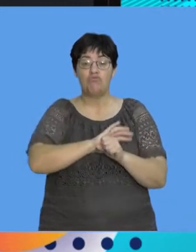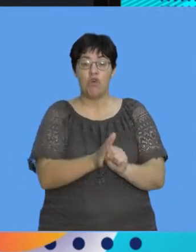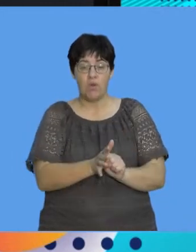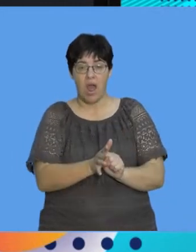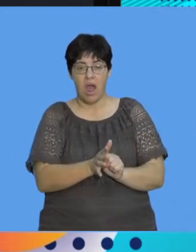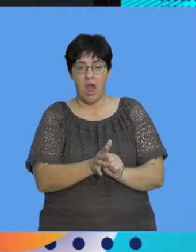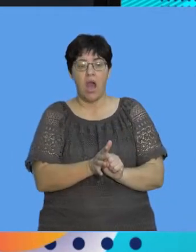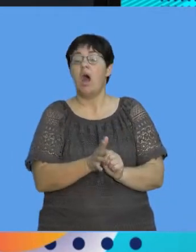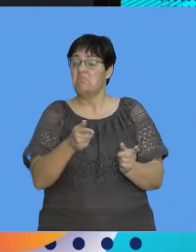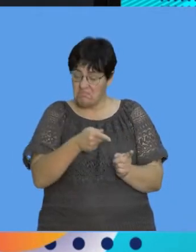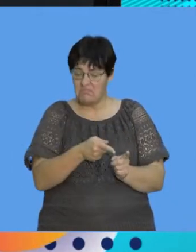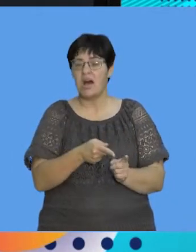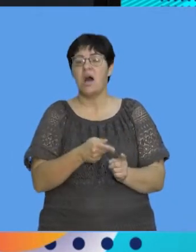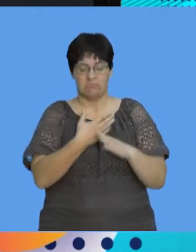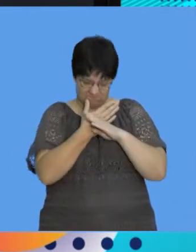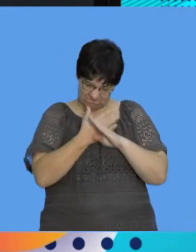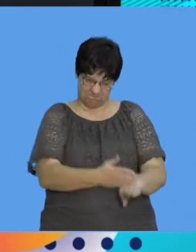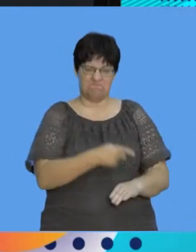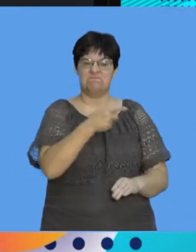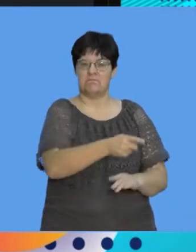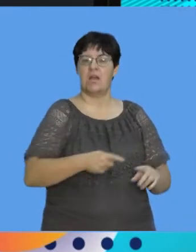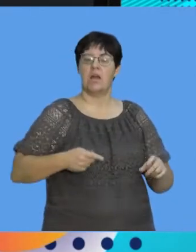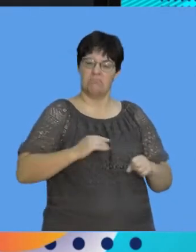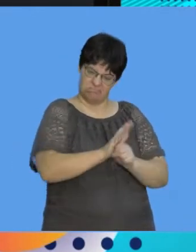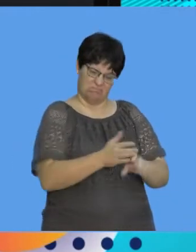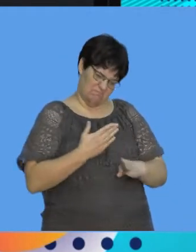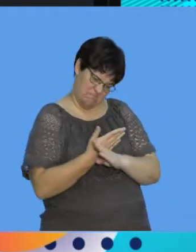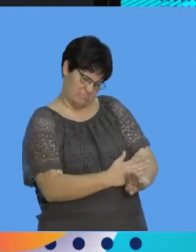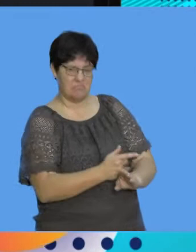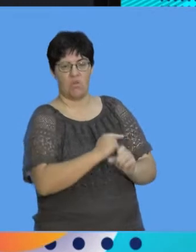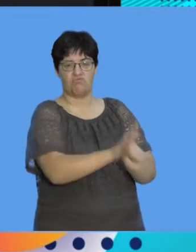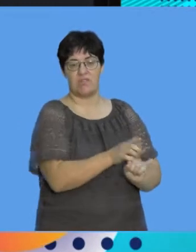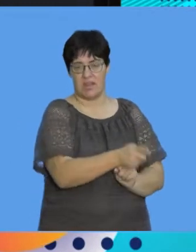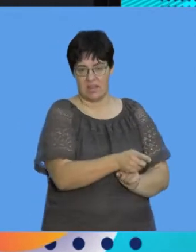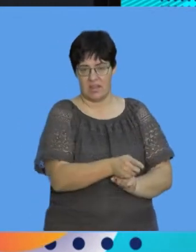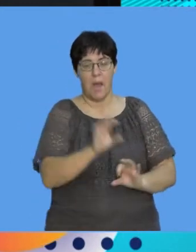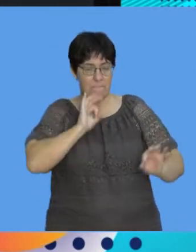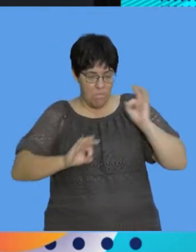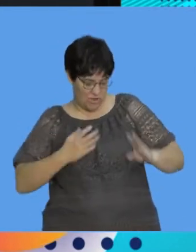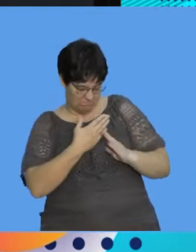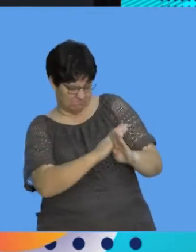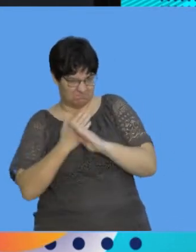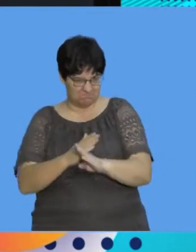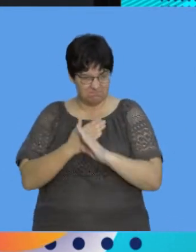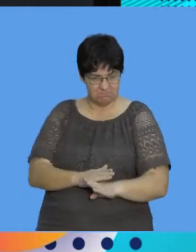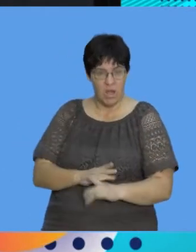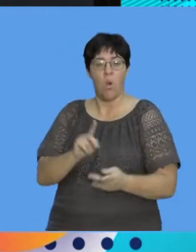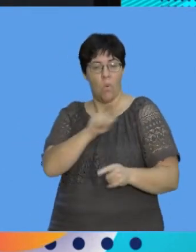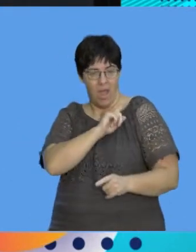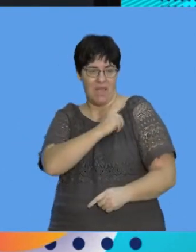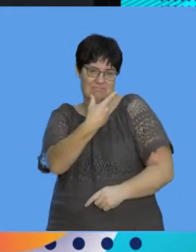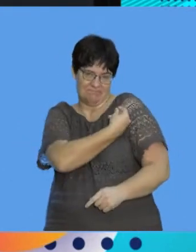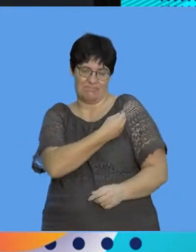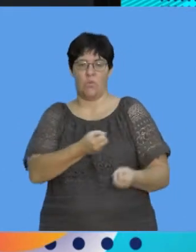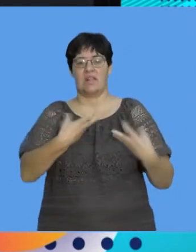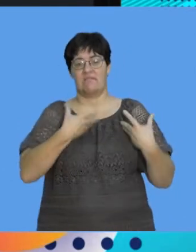coronavirus. Proteins are essential in helping us to fight it. Right, antibodies are proteins. That's what the vaccine has